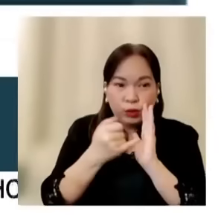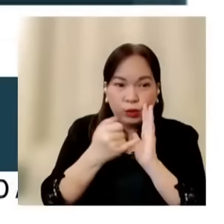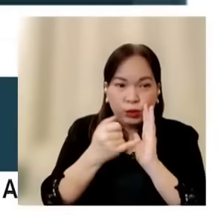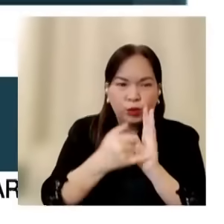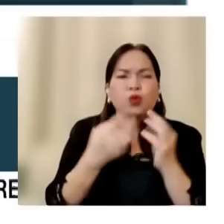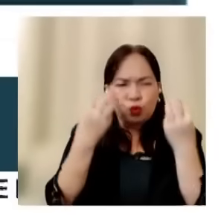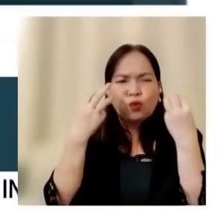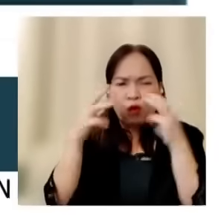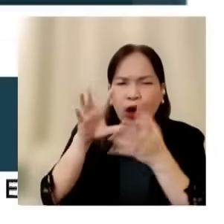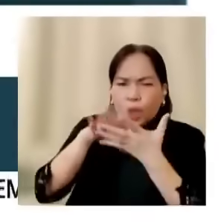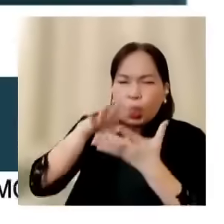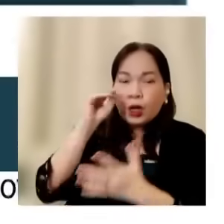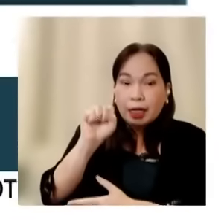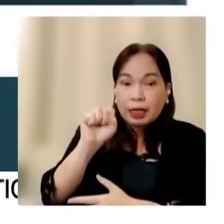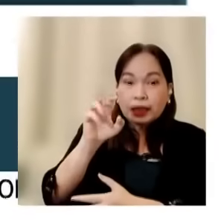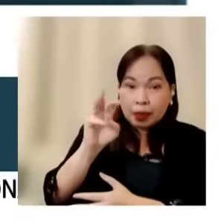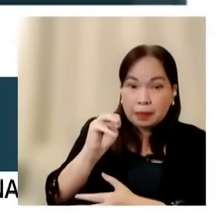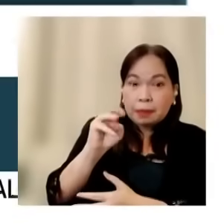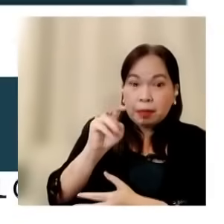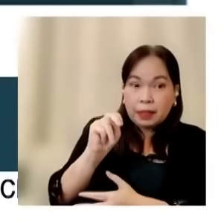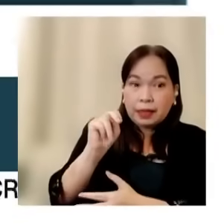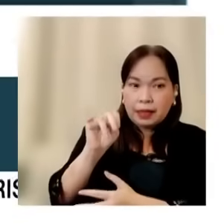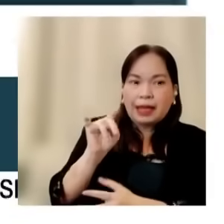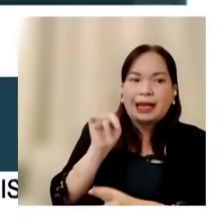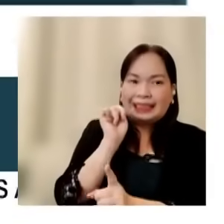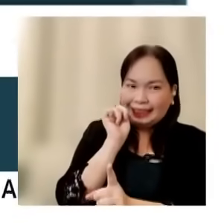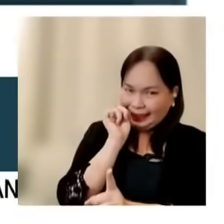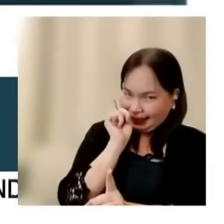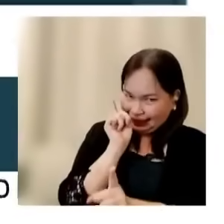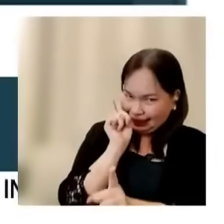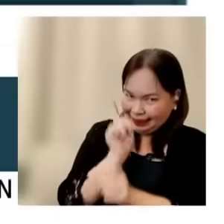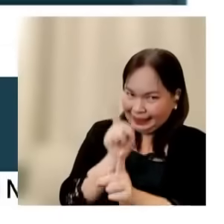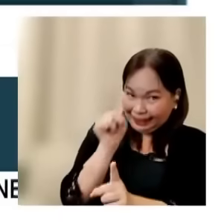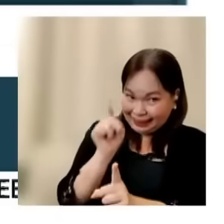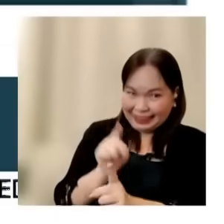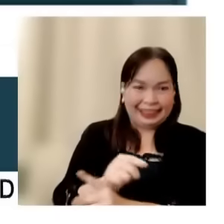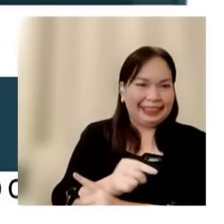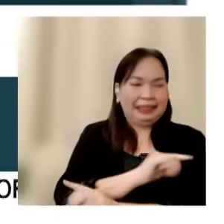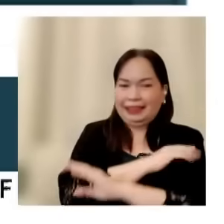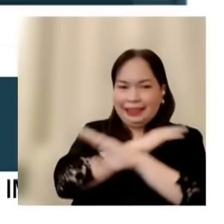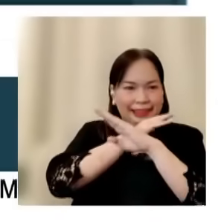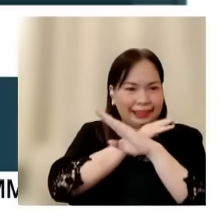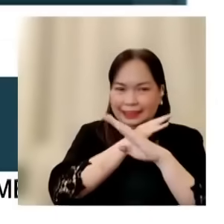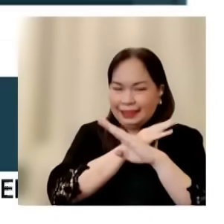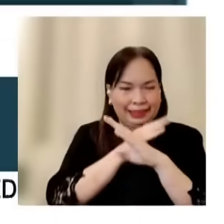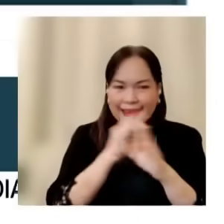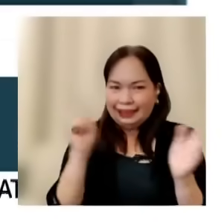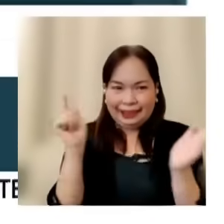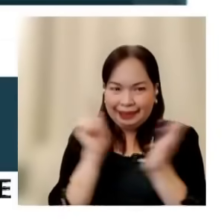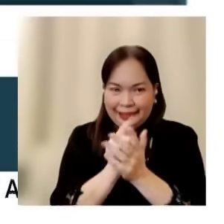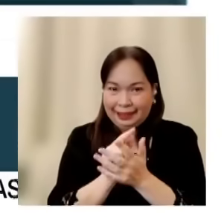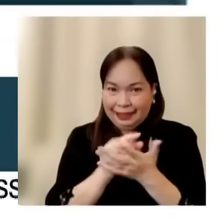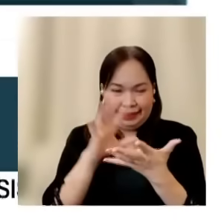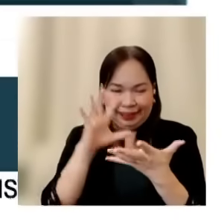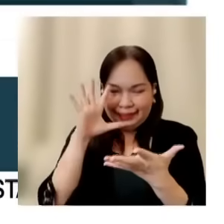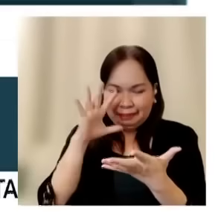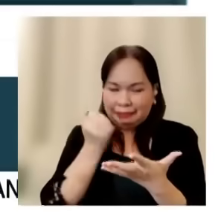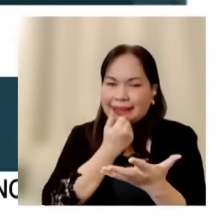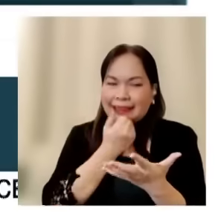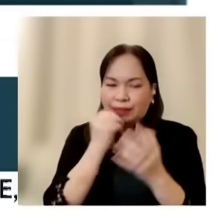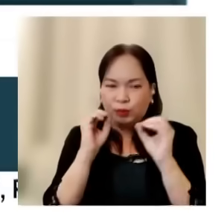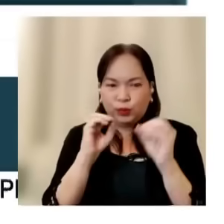SMNI and then tell them that it's the exact opposite of journalism. That's it. They can get their degree. But levity aside,